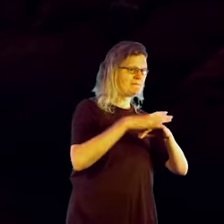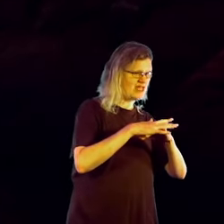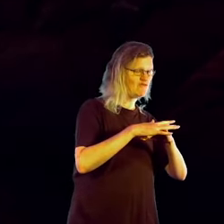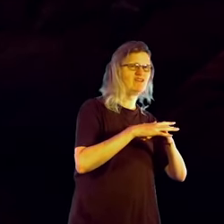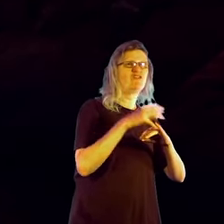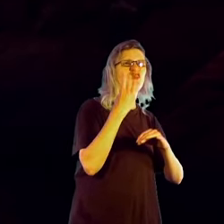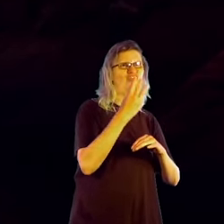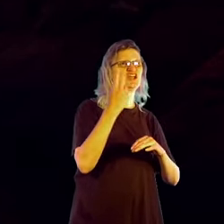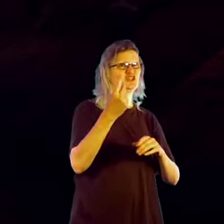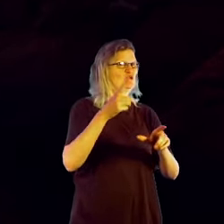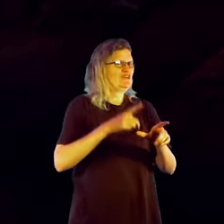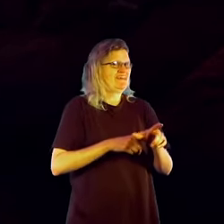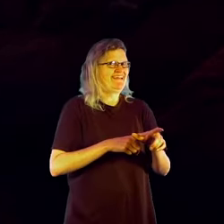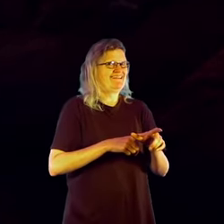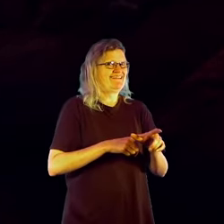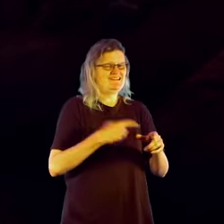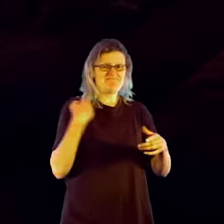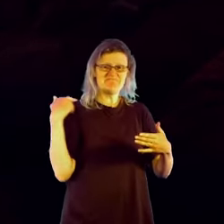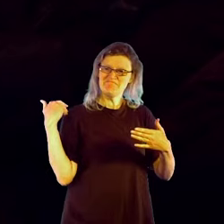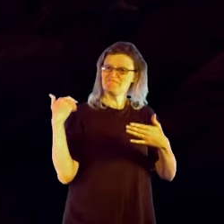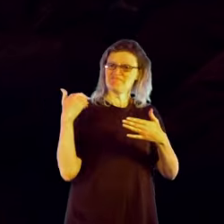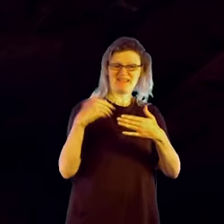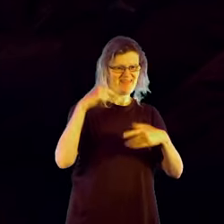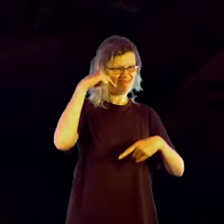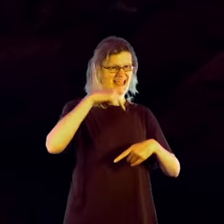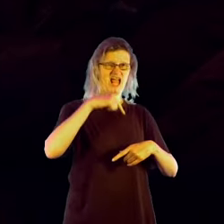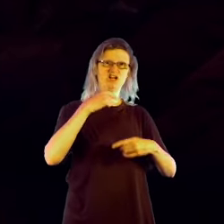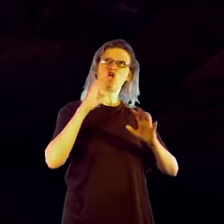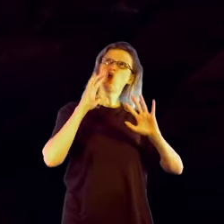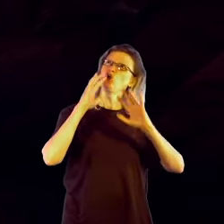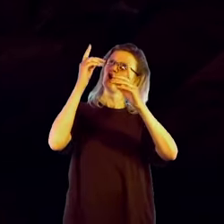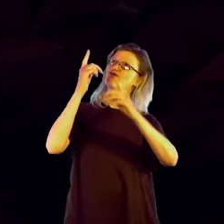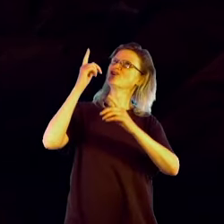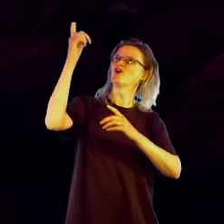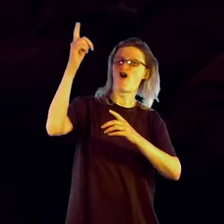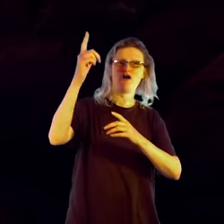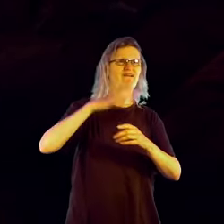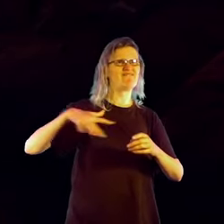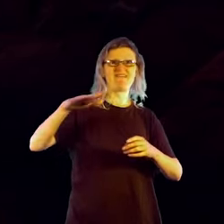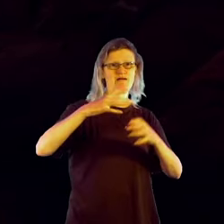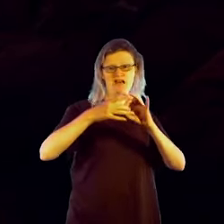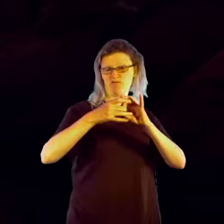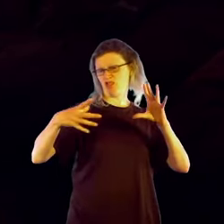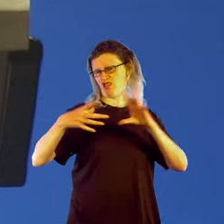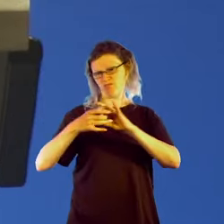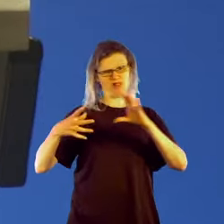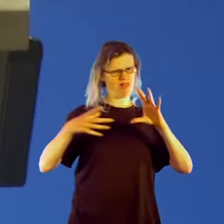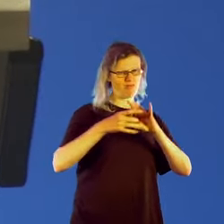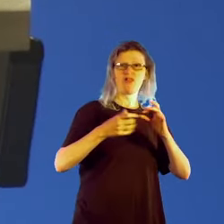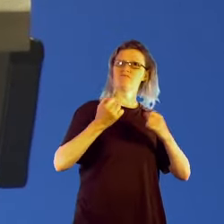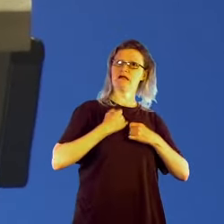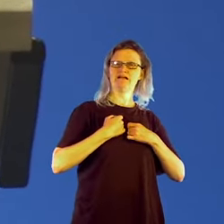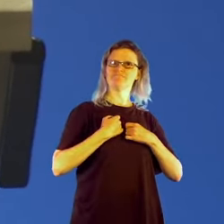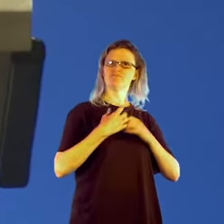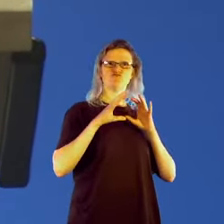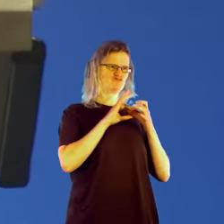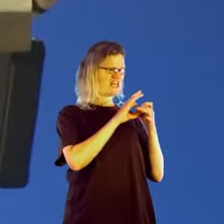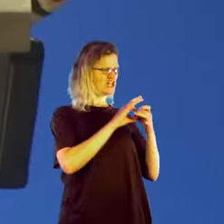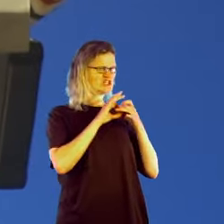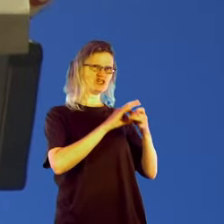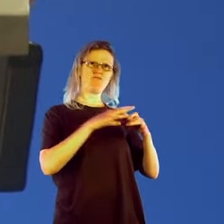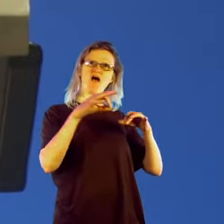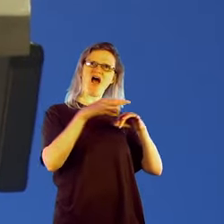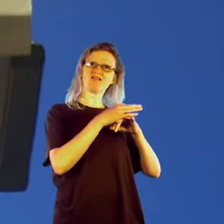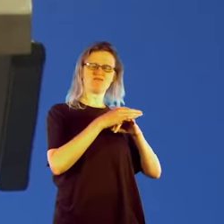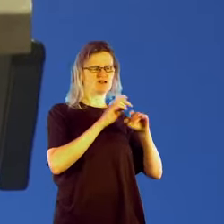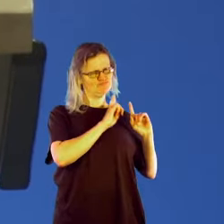for 32 years now, I believe brings glory to God. The fact Absolutely. That it is possible. Wonderful, yes. A family can often be the